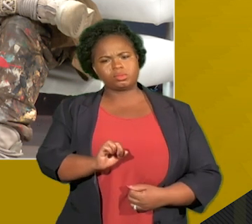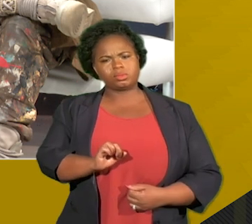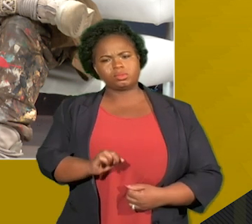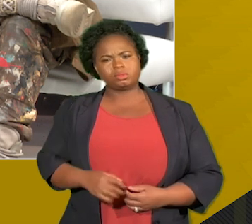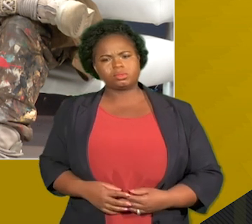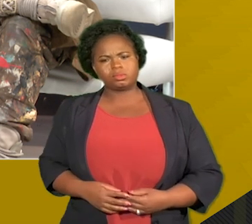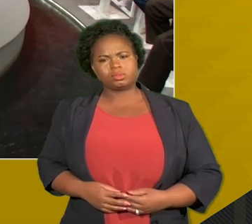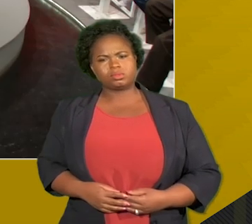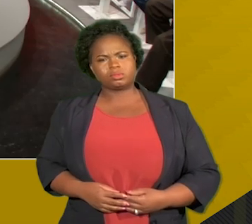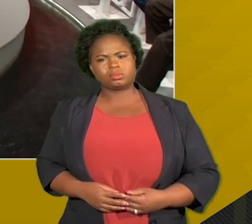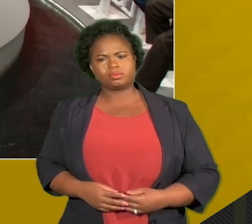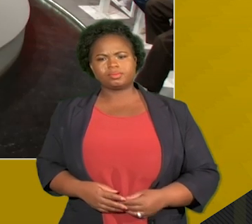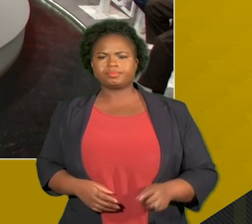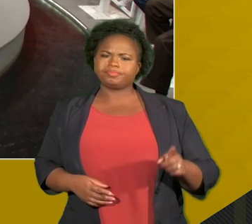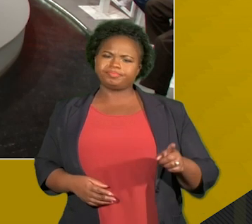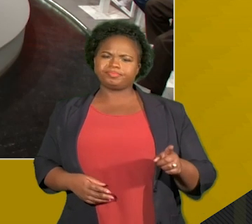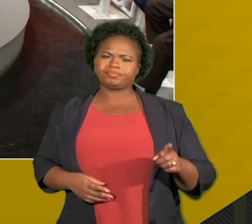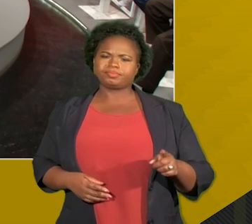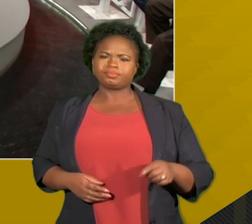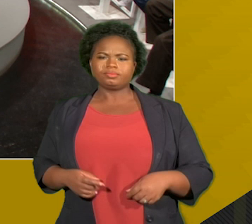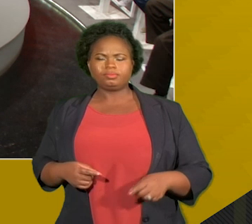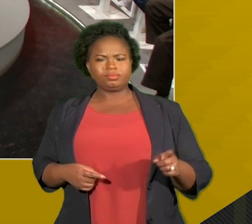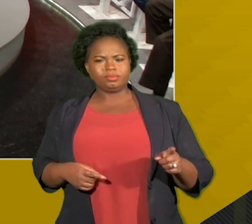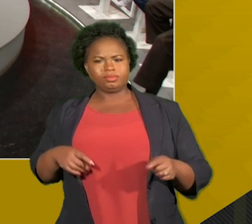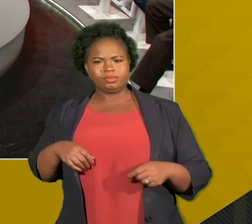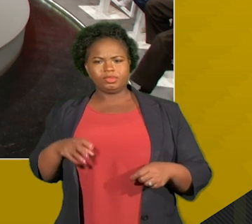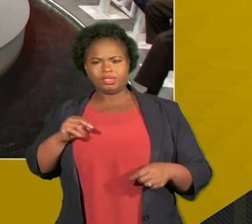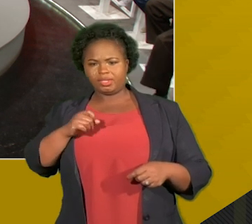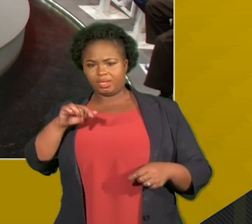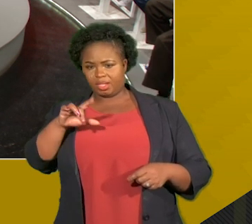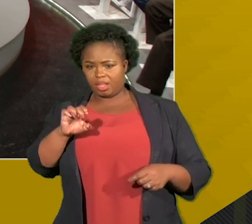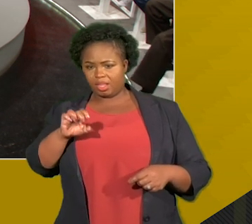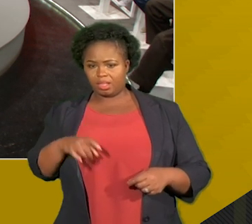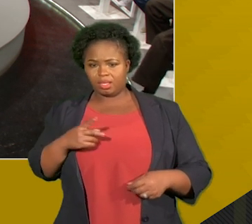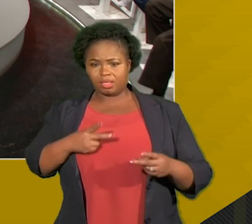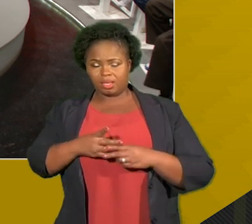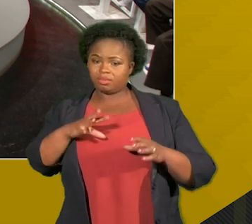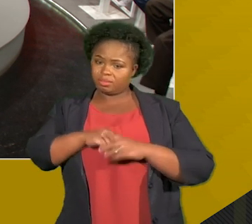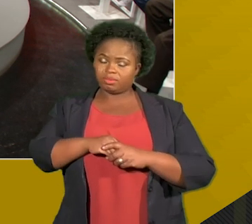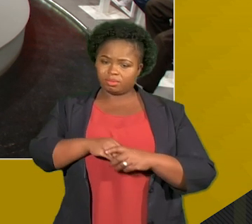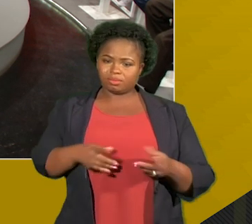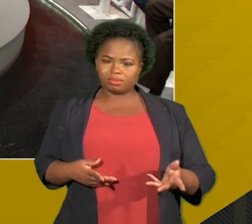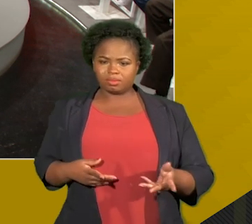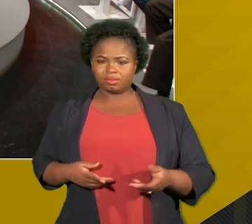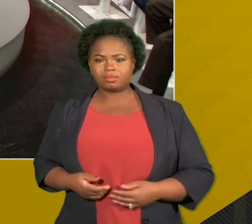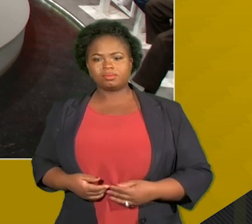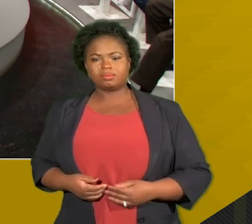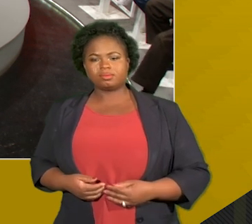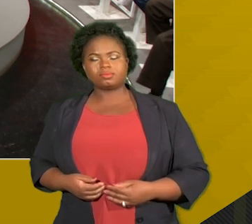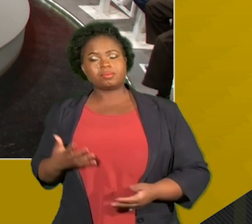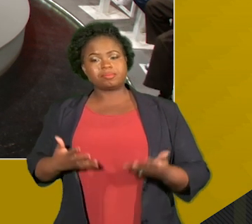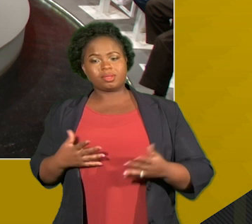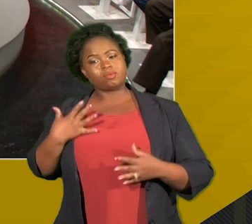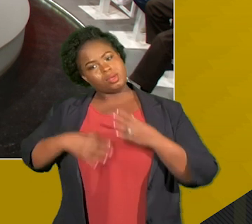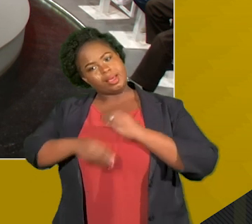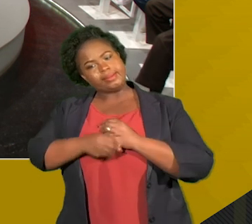story. Perhaps let's bring in Nathaniel to just maybe, I mean, you also have a gallery and you're pacifying in this middle. So maybe